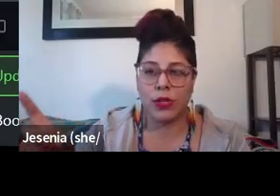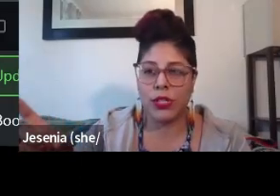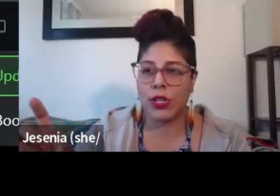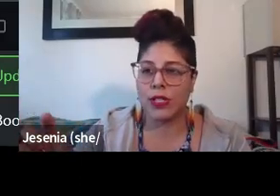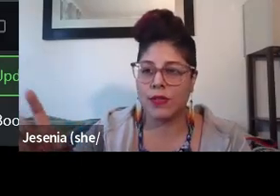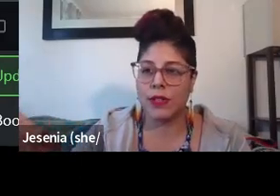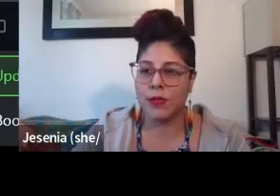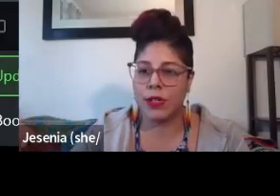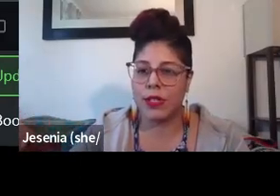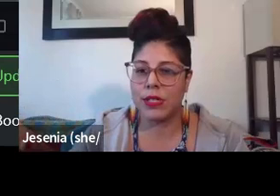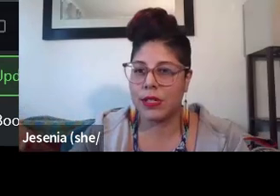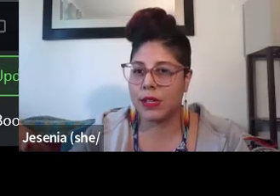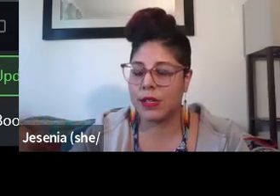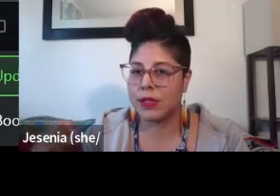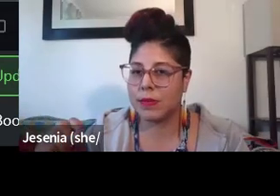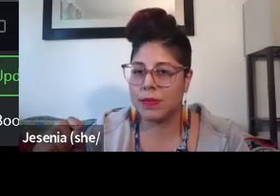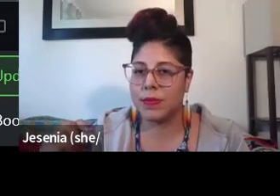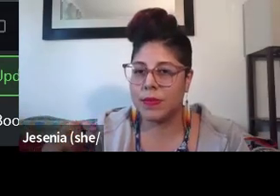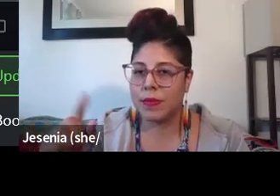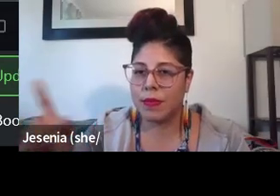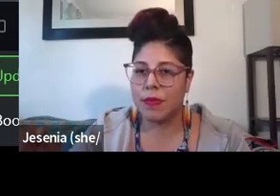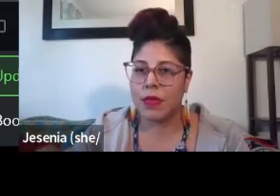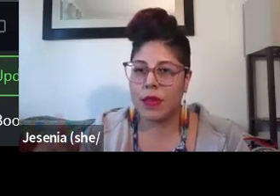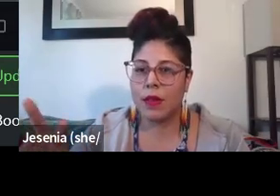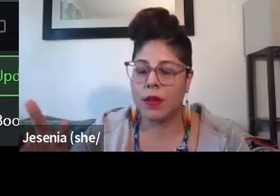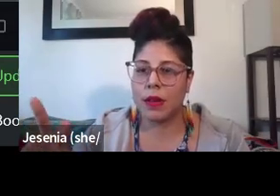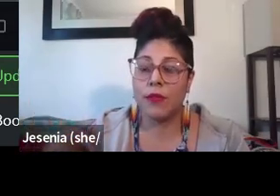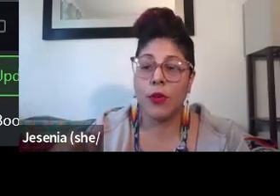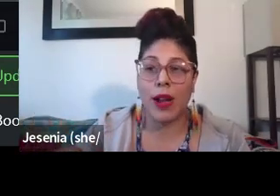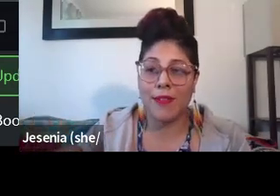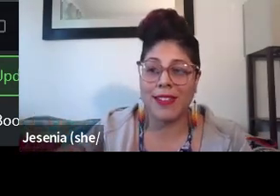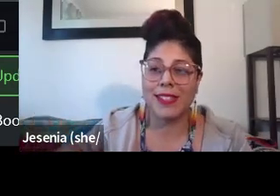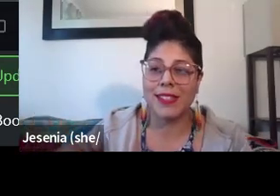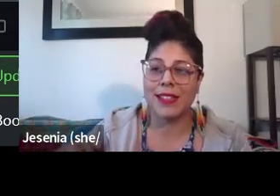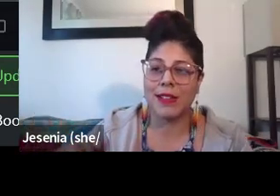Oh, and yes, for my own accessibility needs, I'm setting a timer.